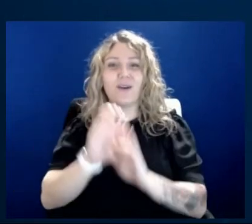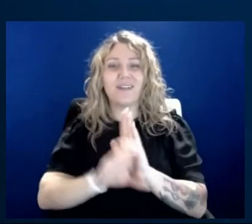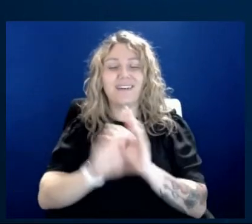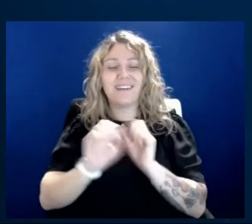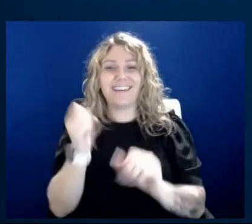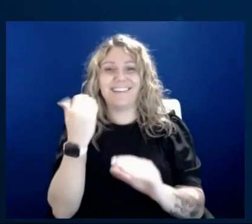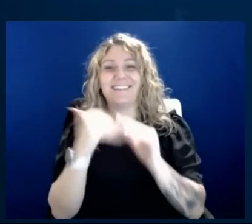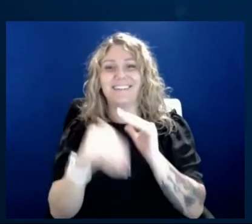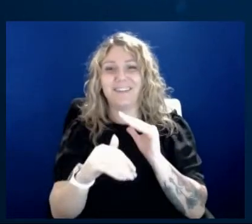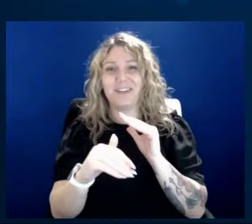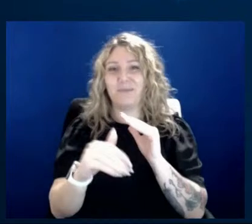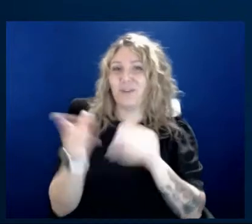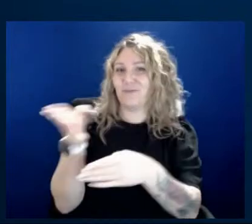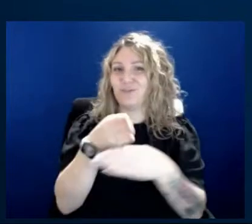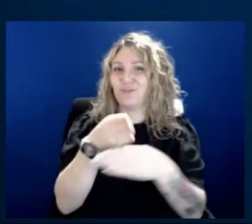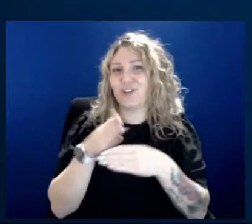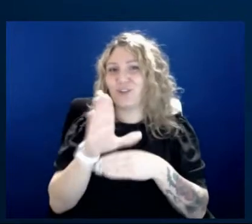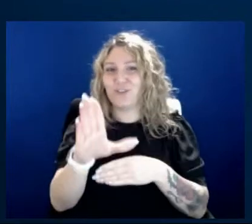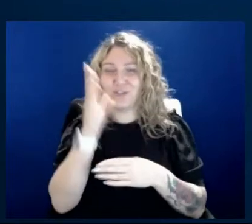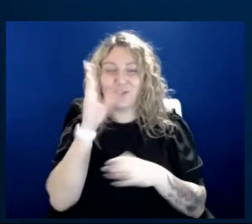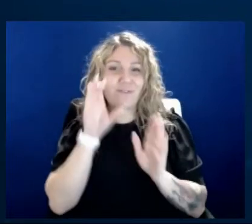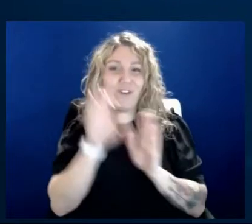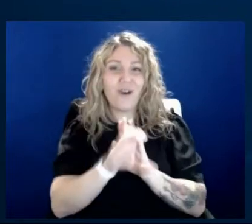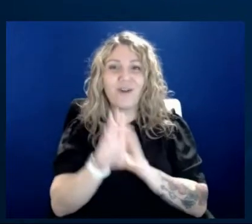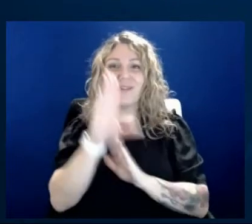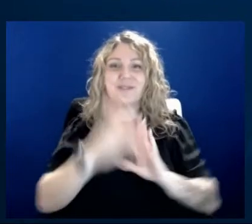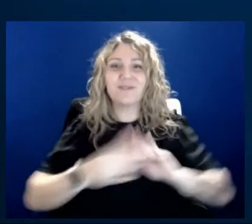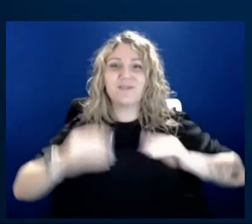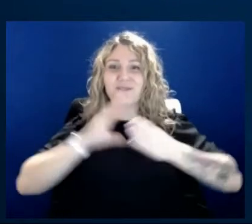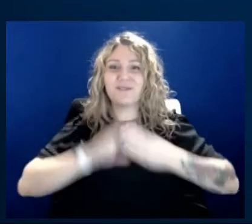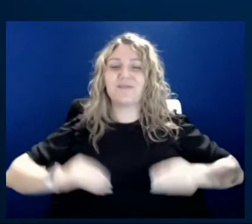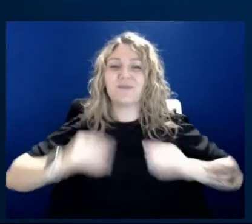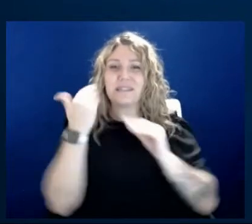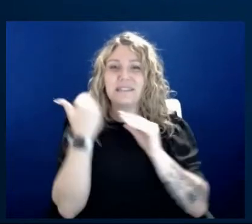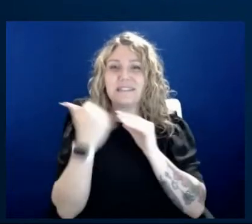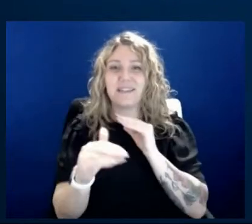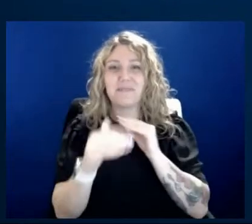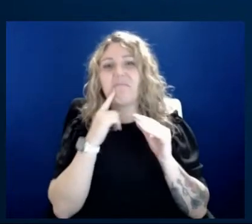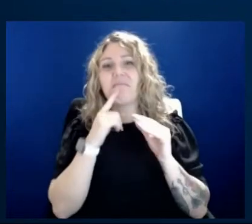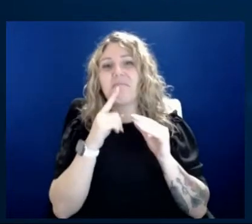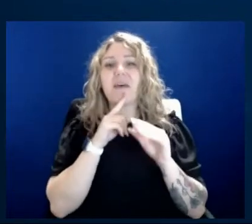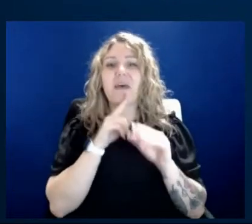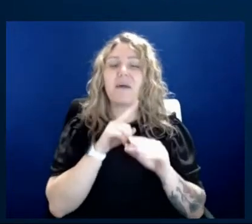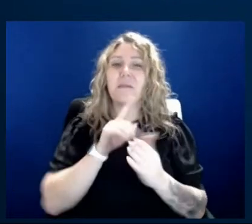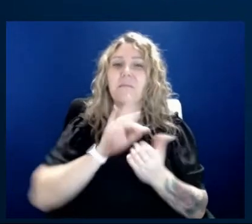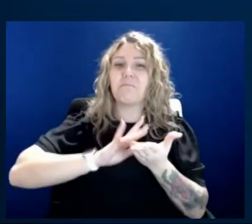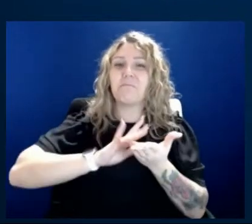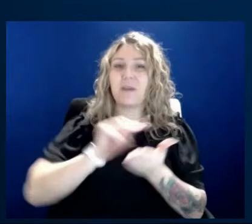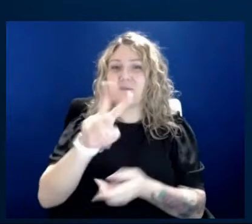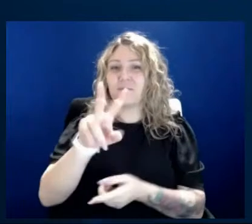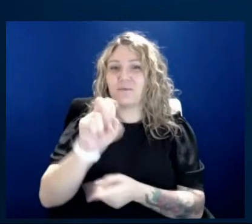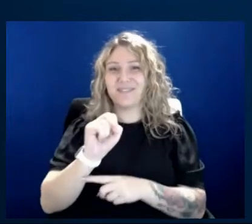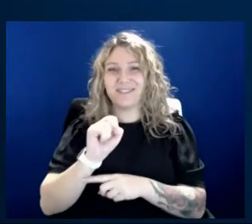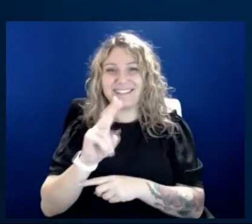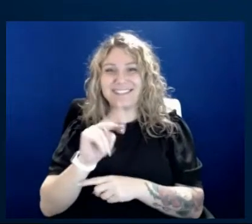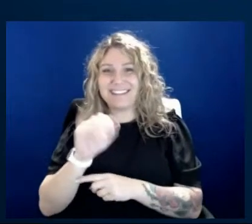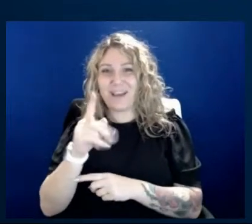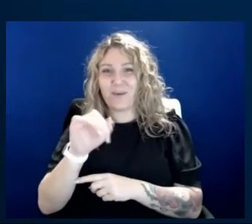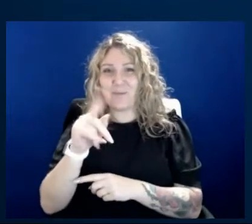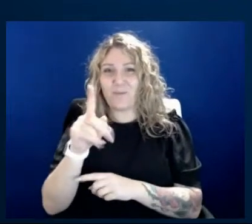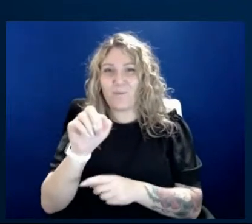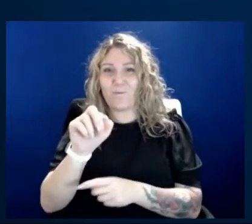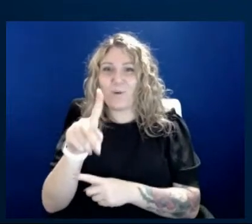can share your photos and your stories, email them also to the Medical News Network. You're going to use the address right there on your screen.